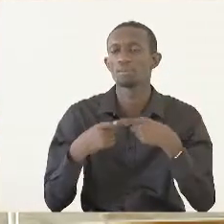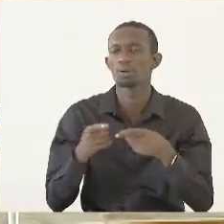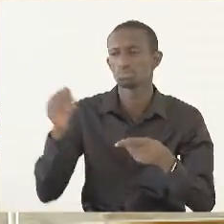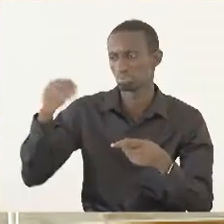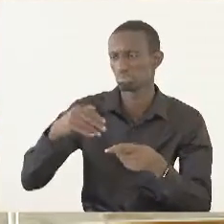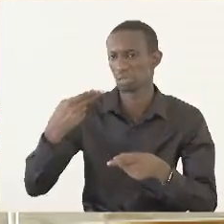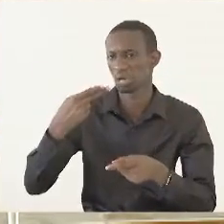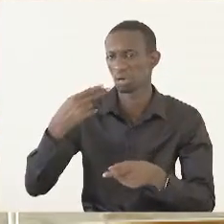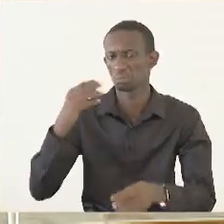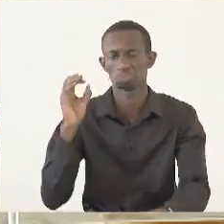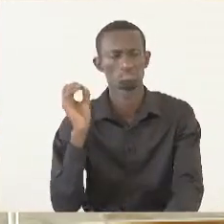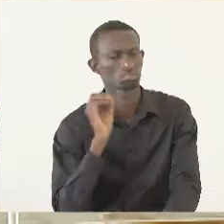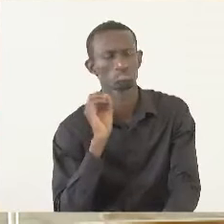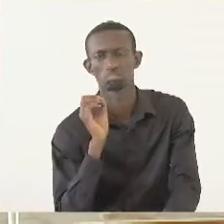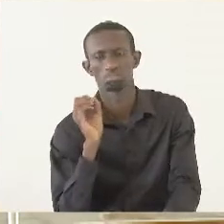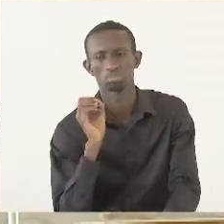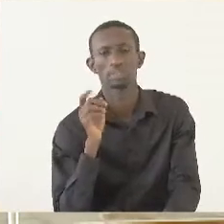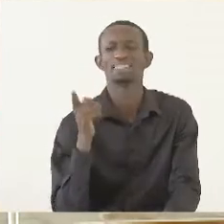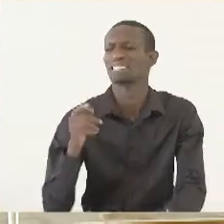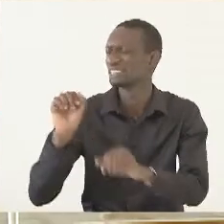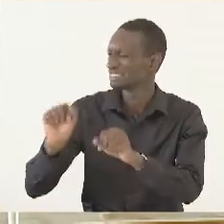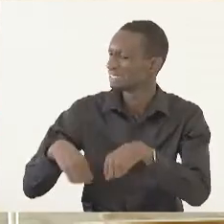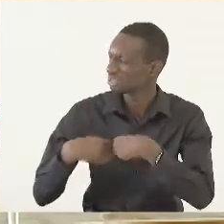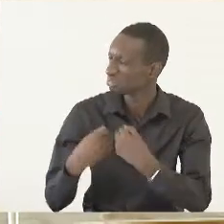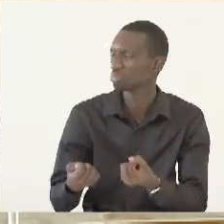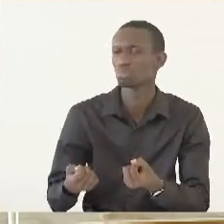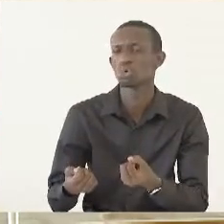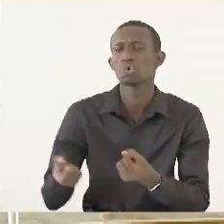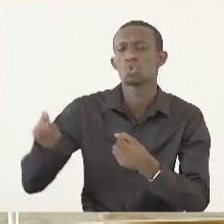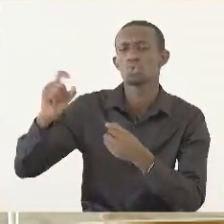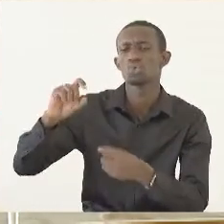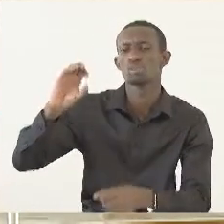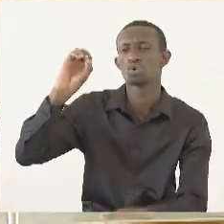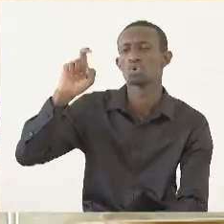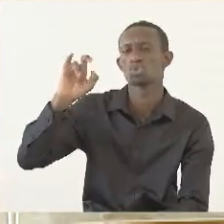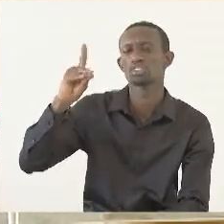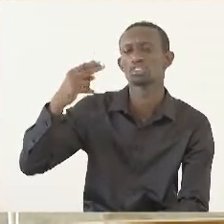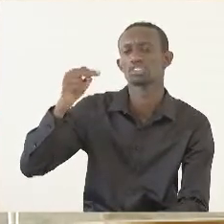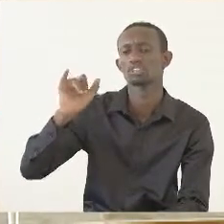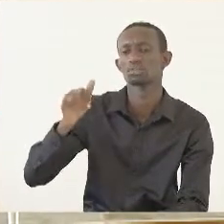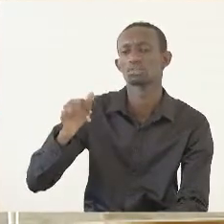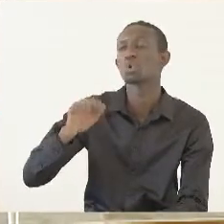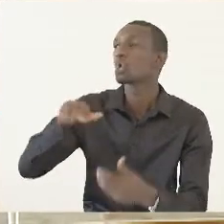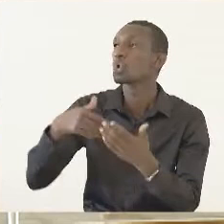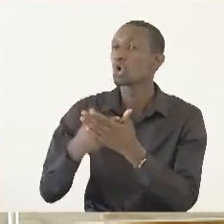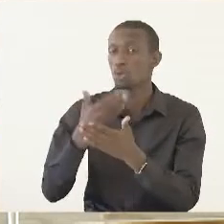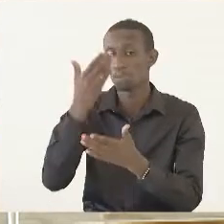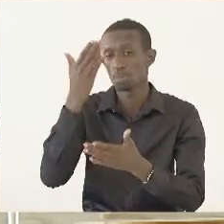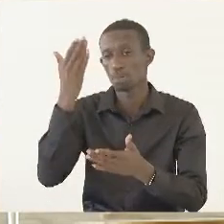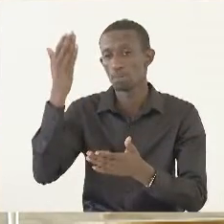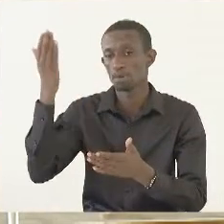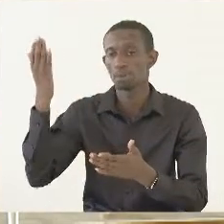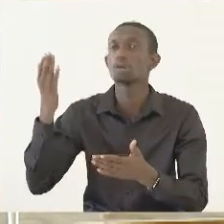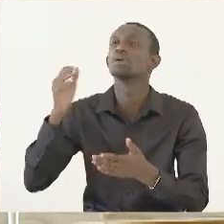doesn't. So this one cannot be oxidized. So all these others can be oxidized because they contain